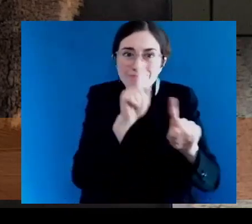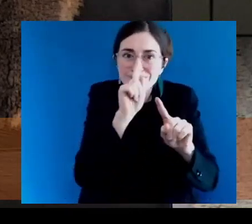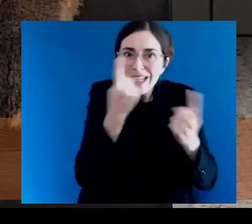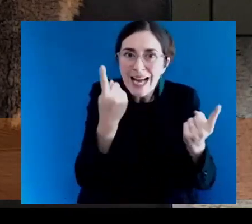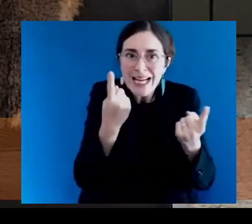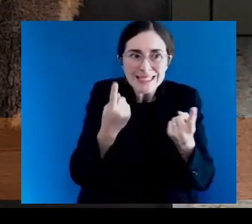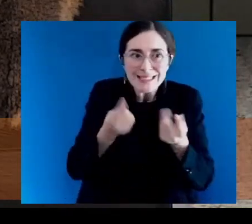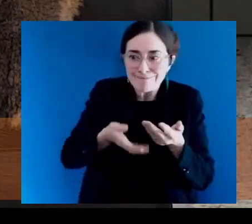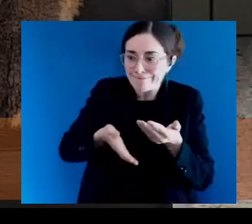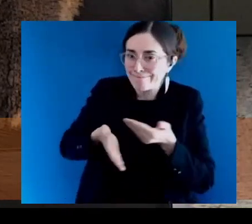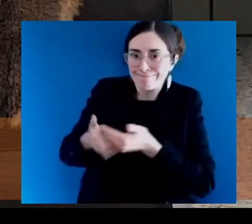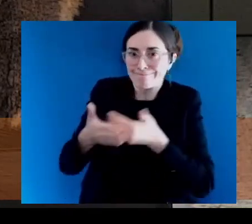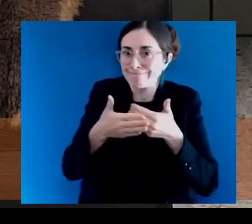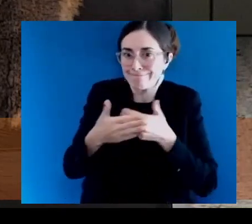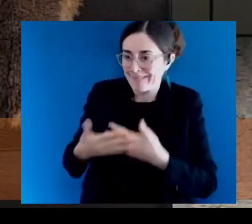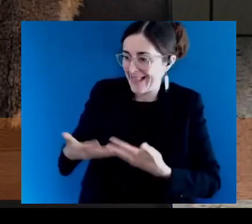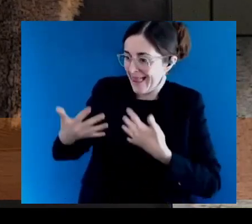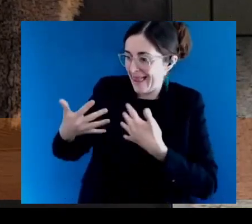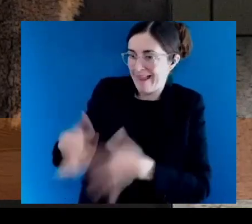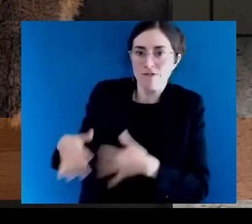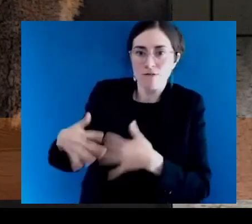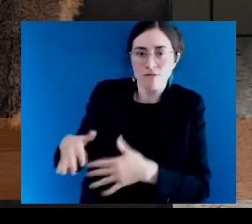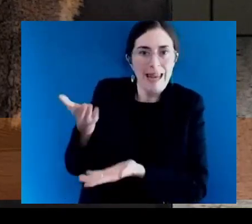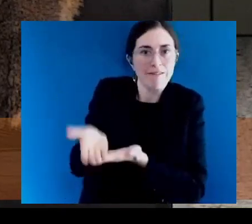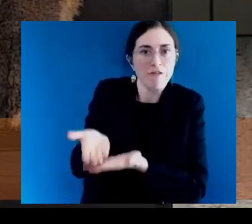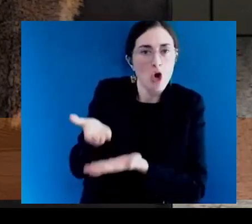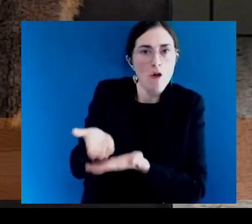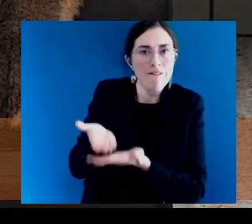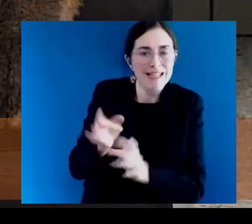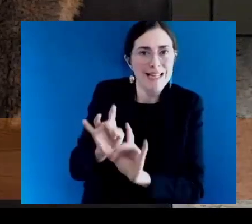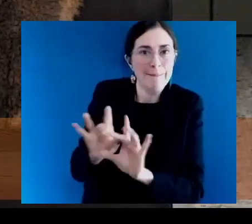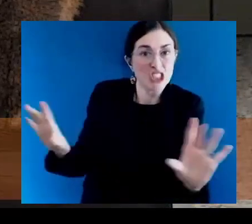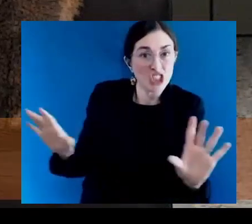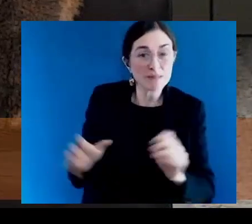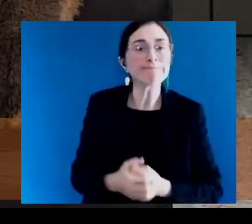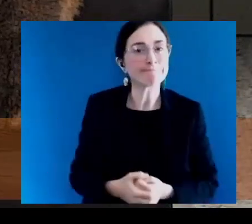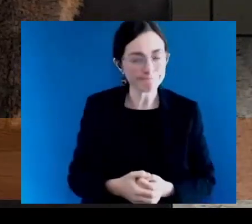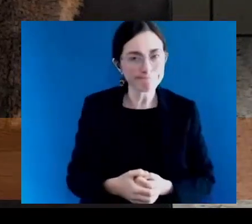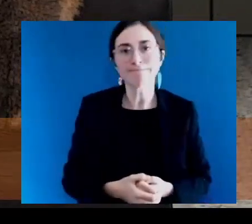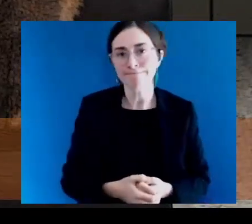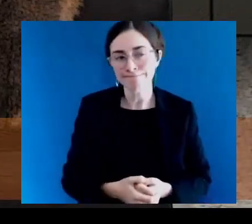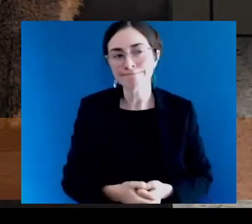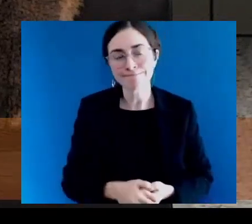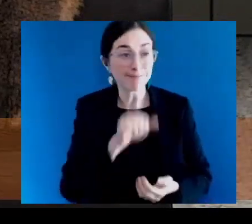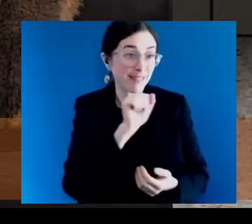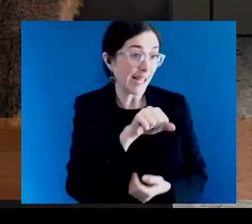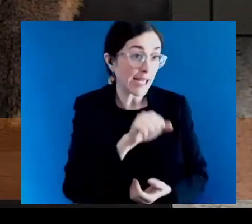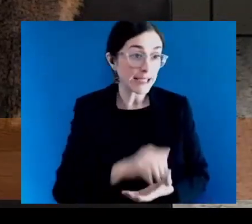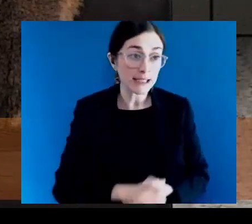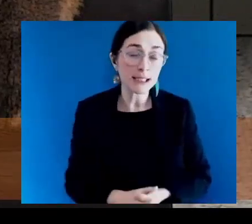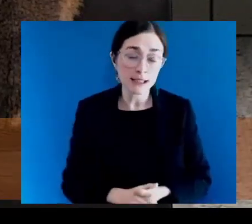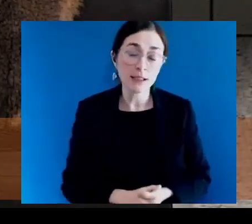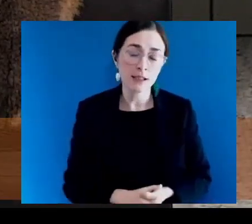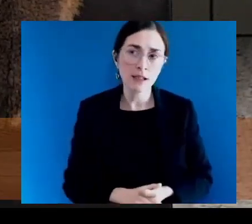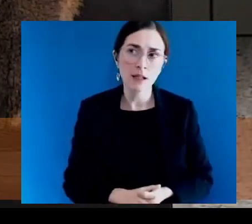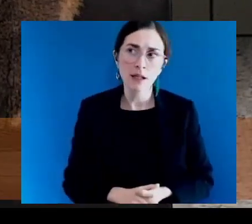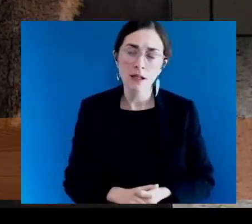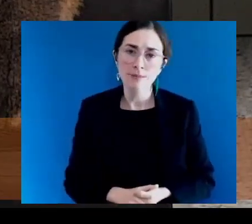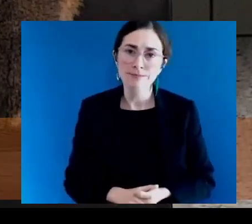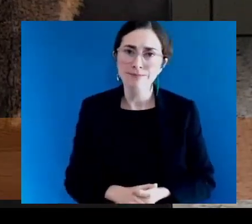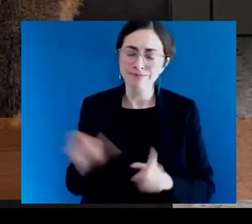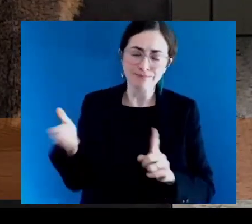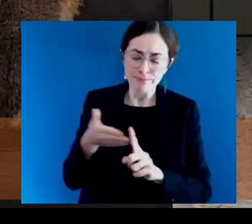remnant environmental impacts? Yes, definitely. And if I may, and bonds have